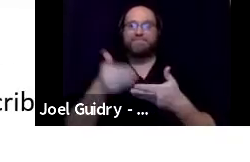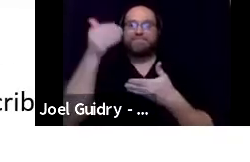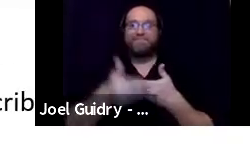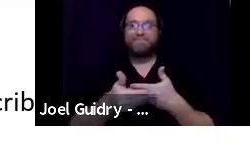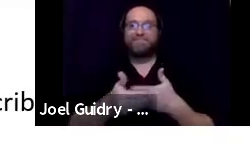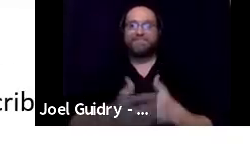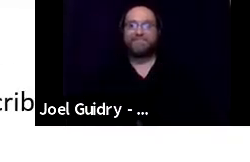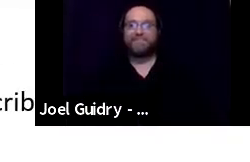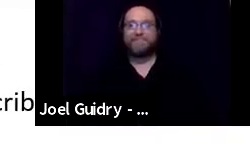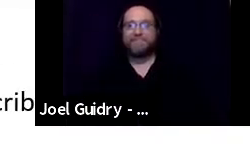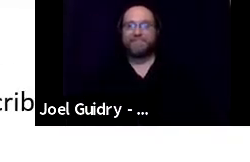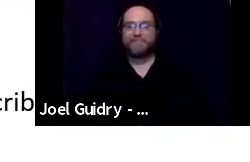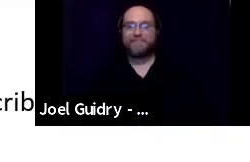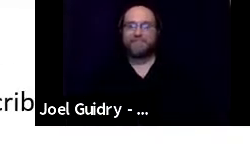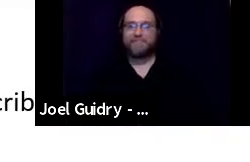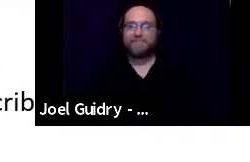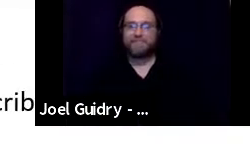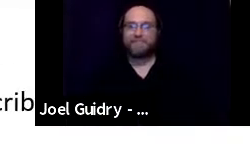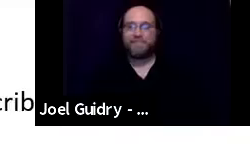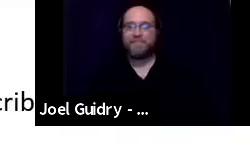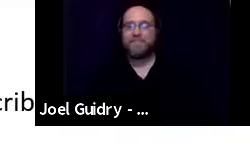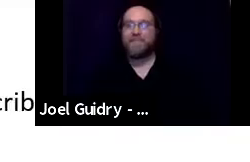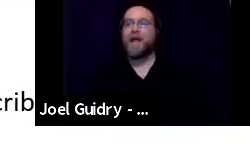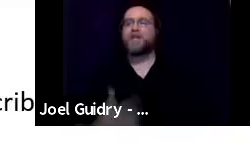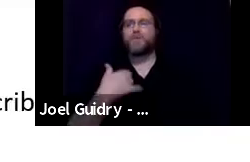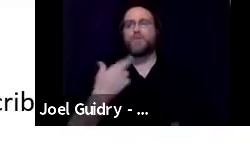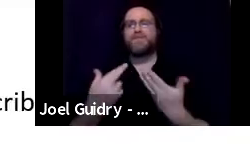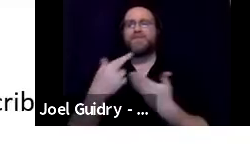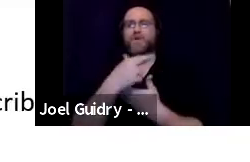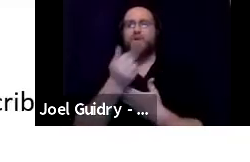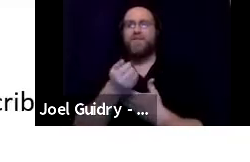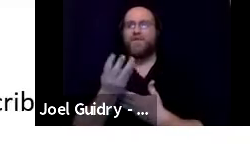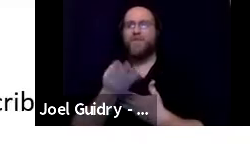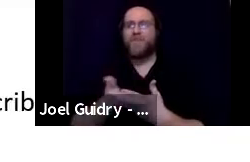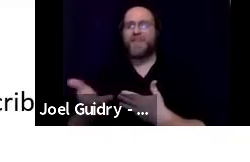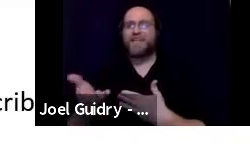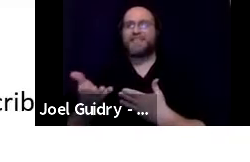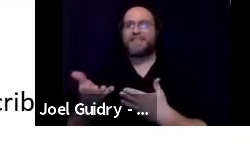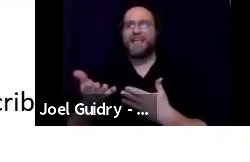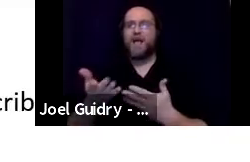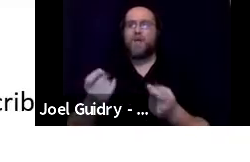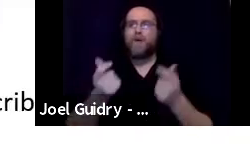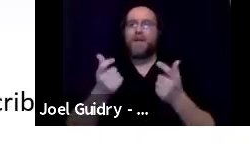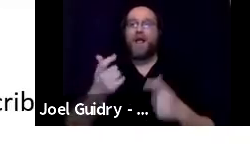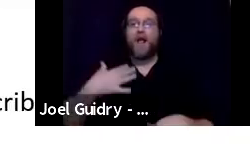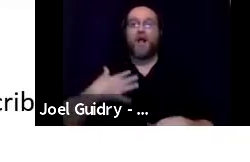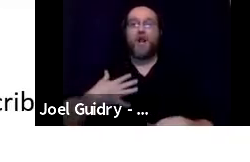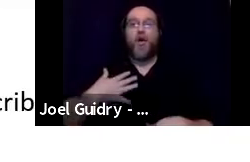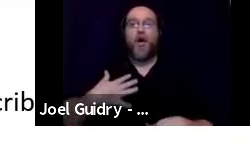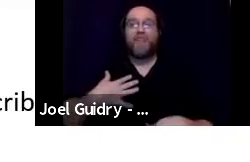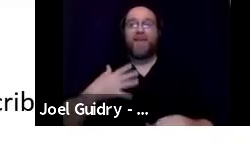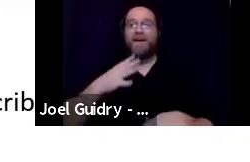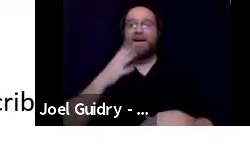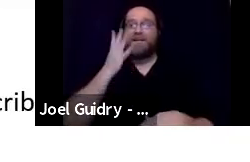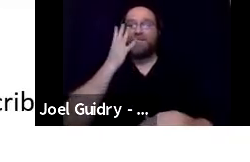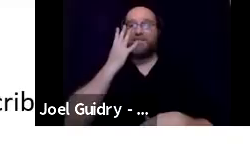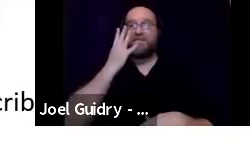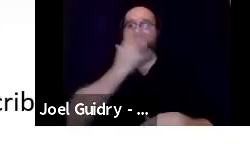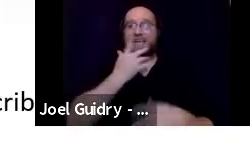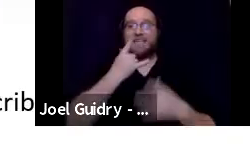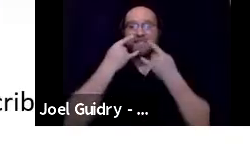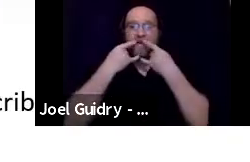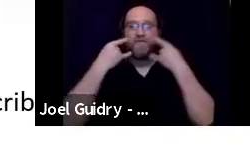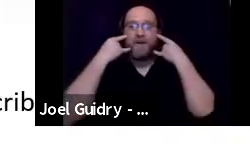And just to review a few things quickly, cloth face coverings are described in the Department of Health